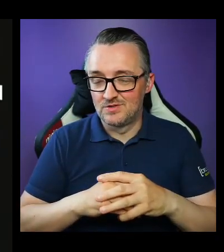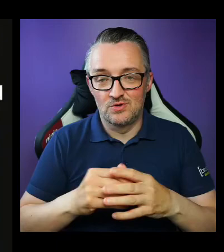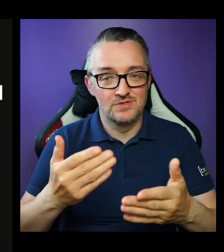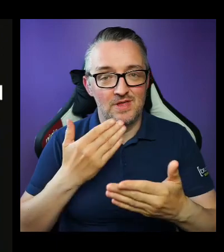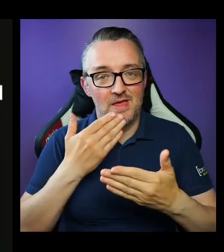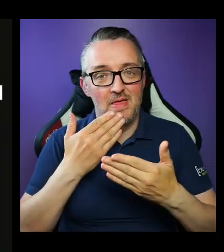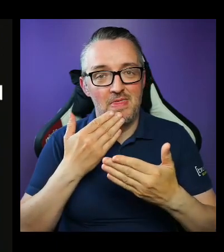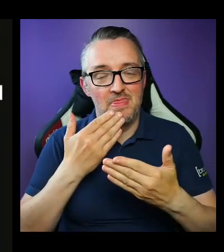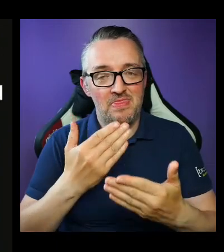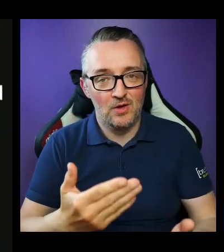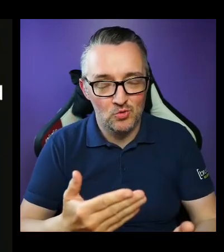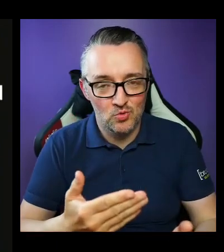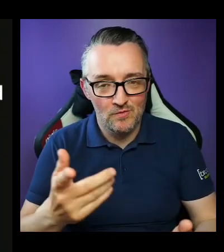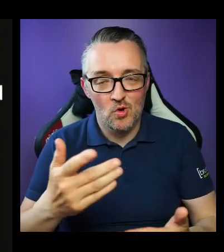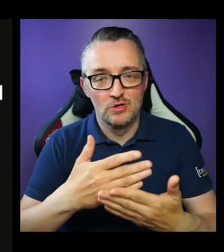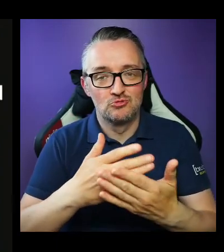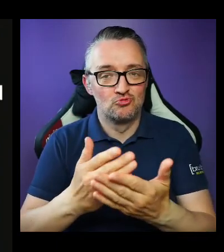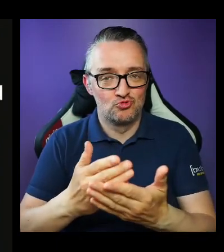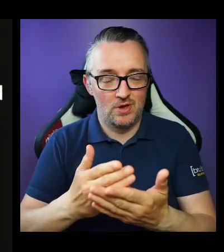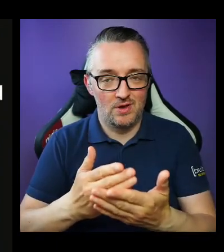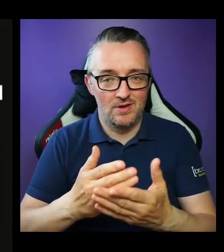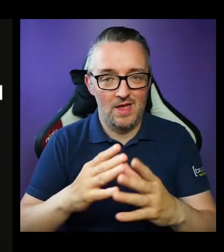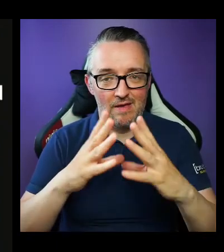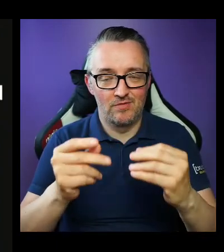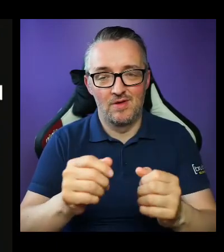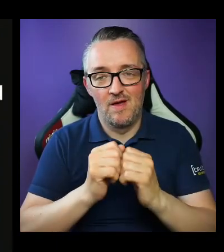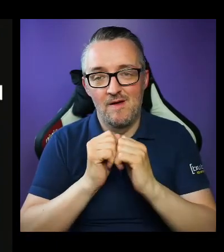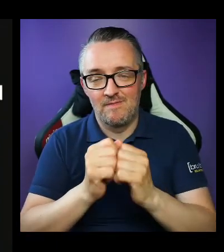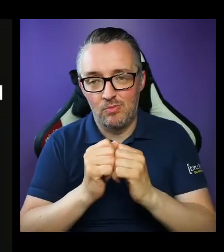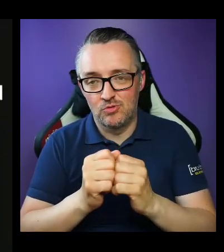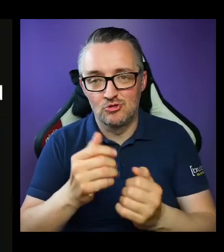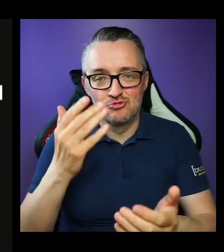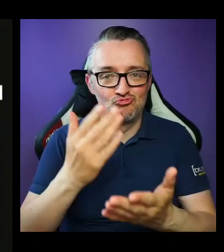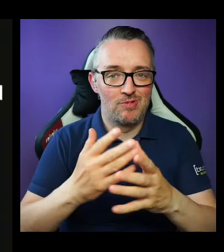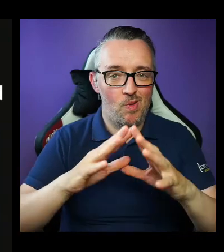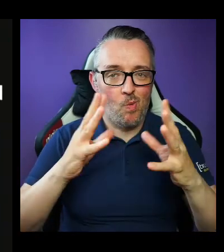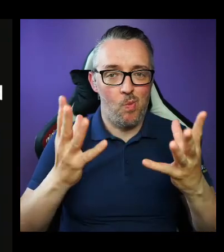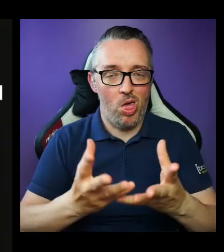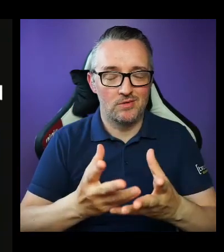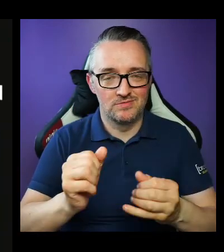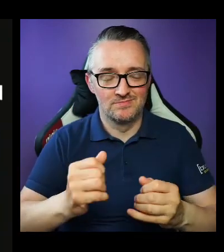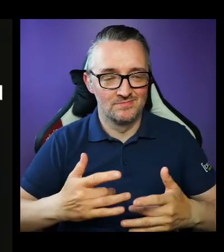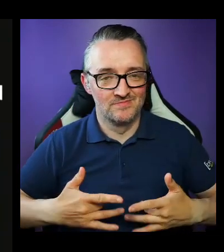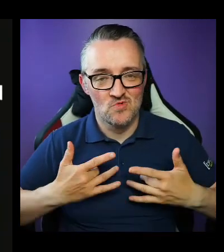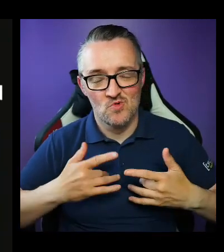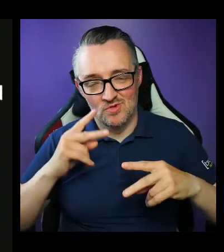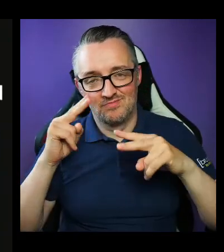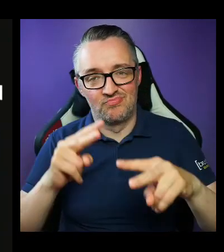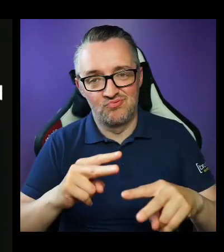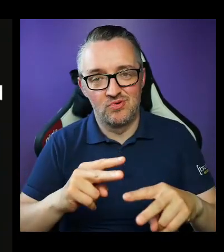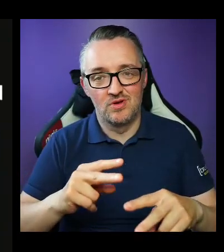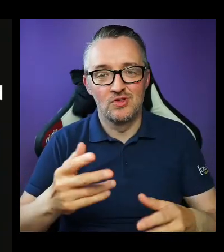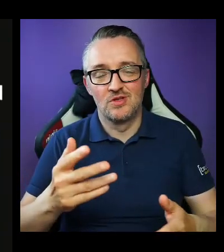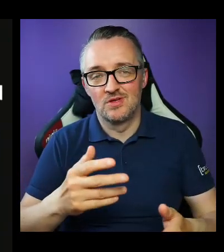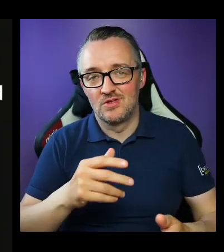you so much for sharing all of that valuable and real world insight, which is always a big difference from your